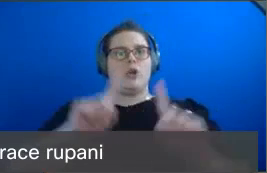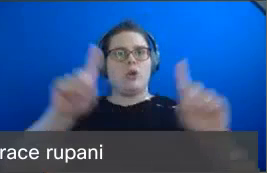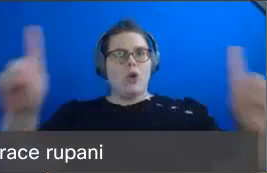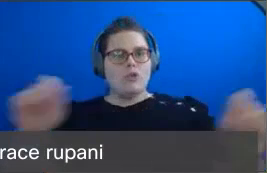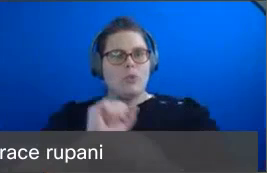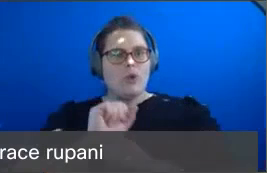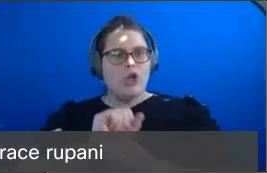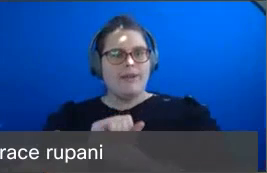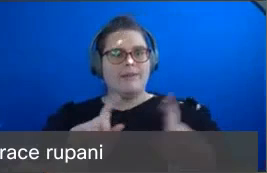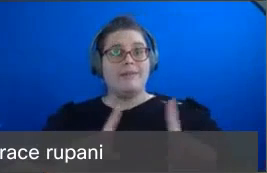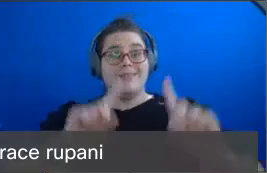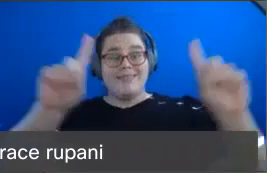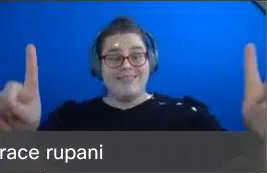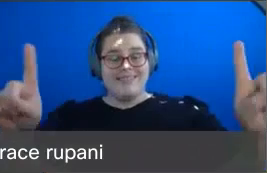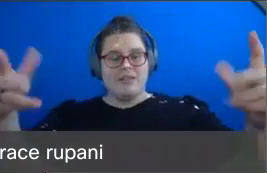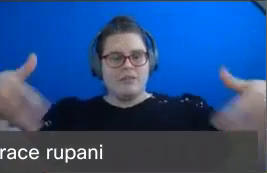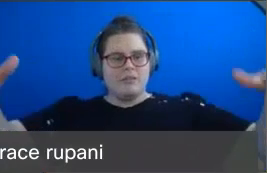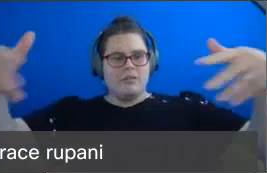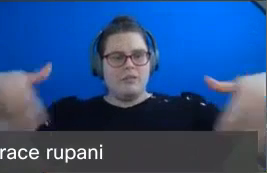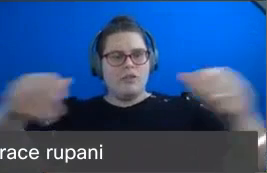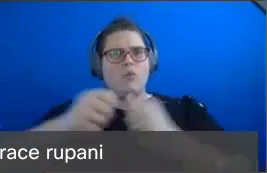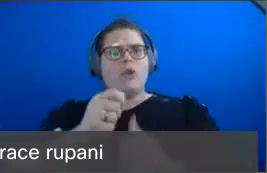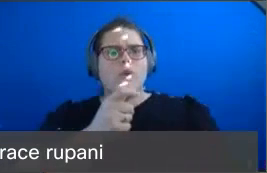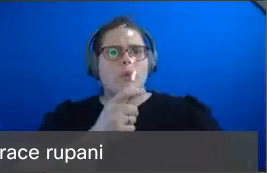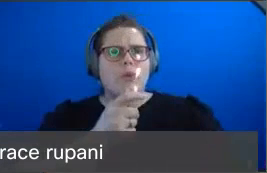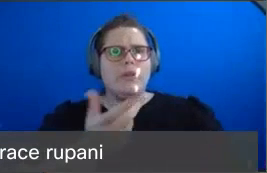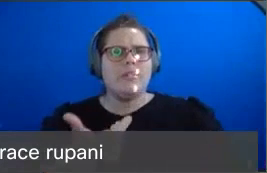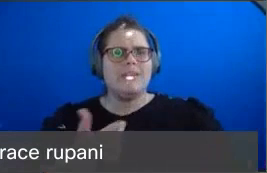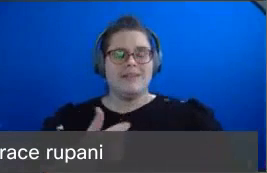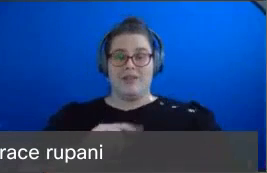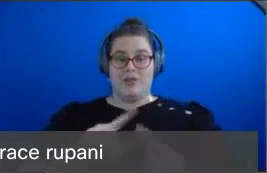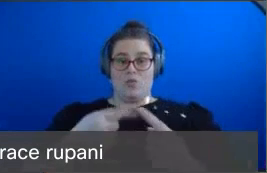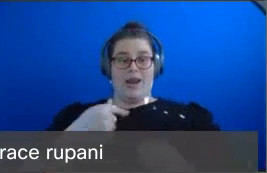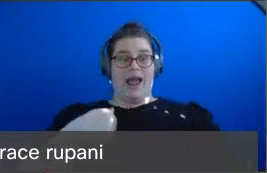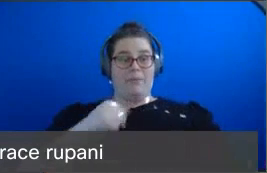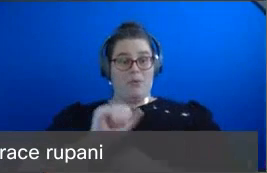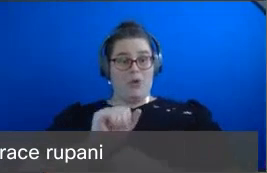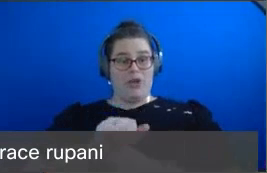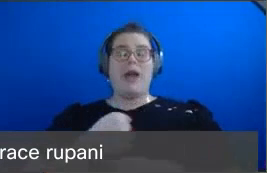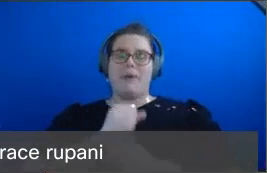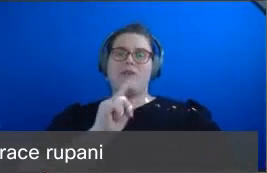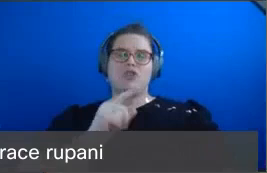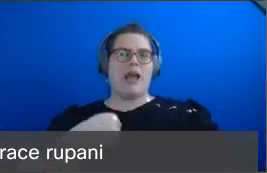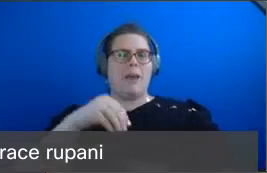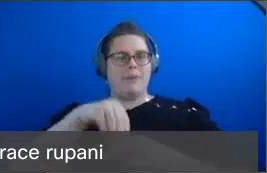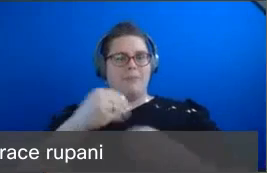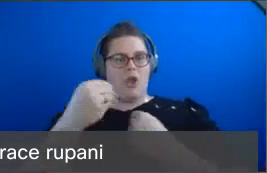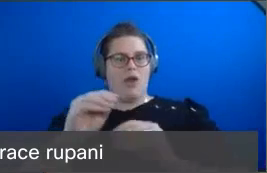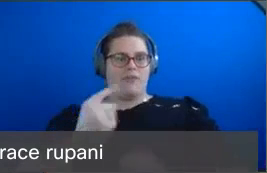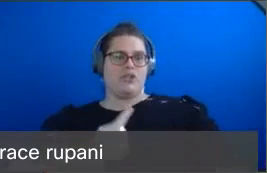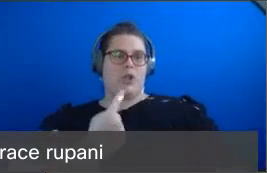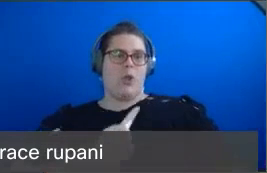around when we get to work? Well, I make sure that when I'm at work, I'm in my office by myself or I have a mask on.